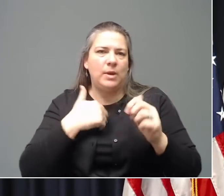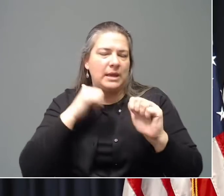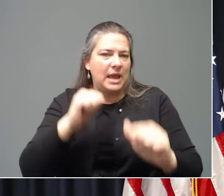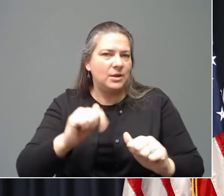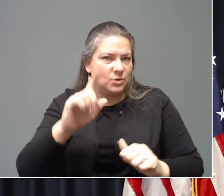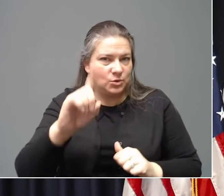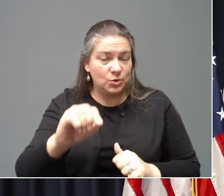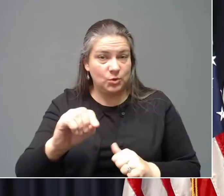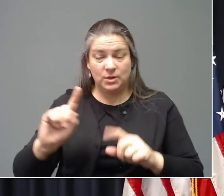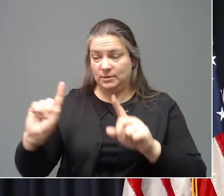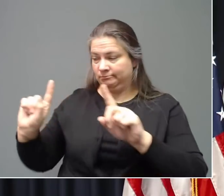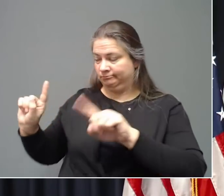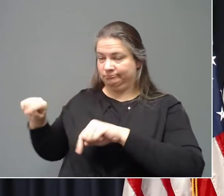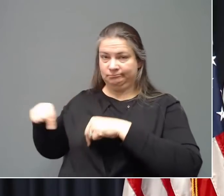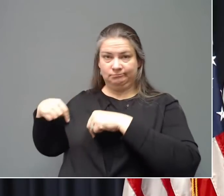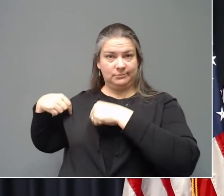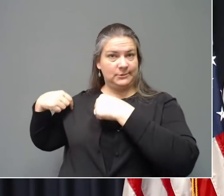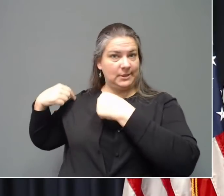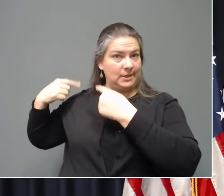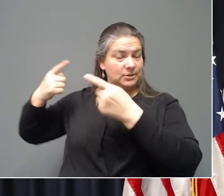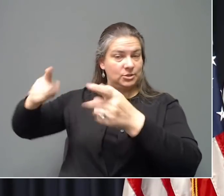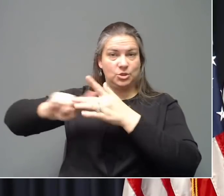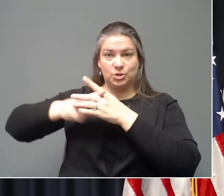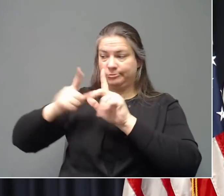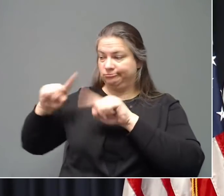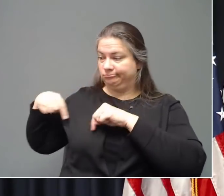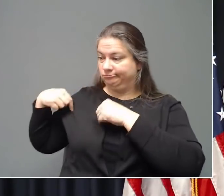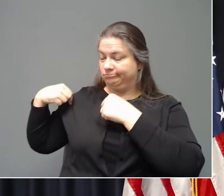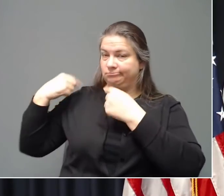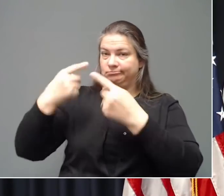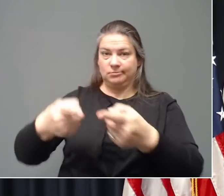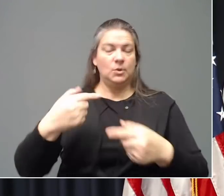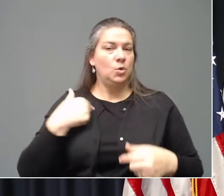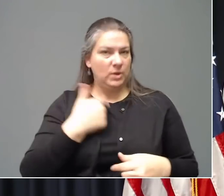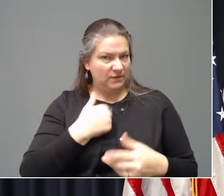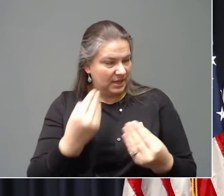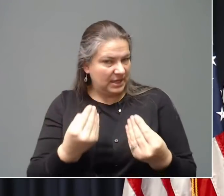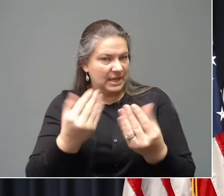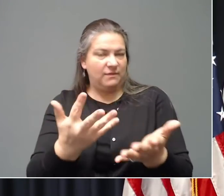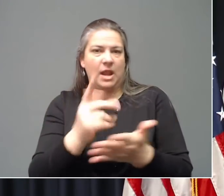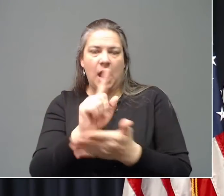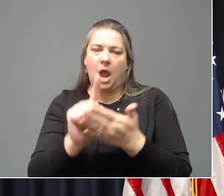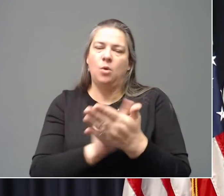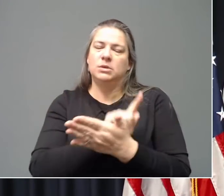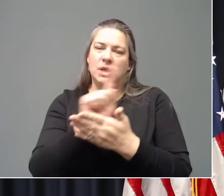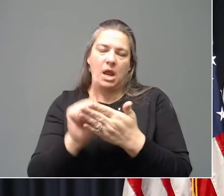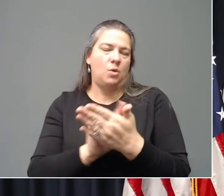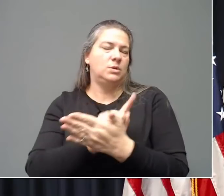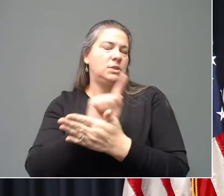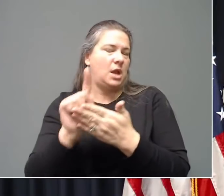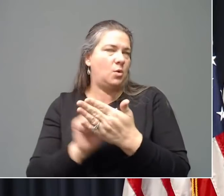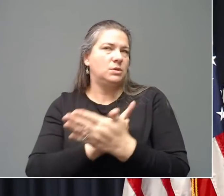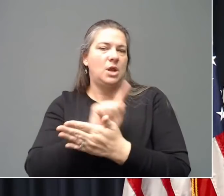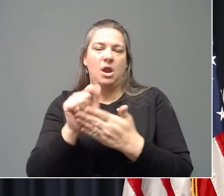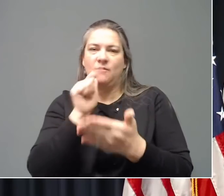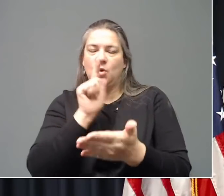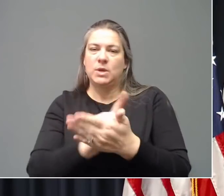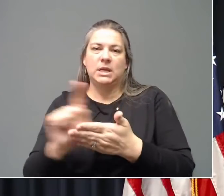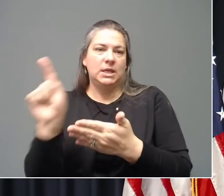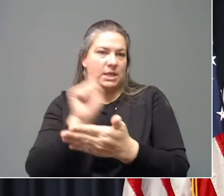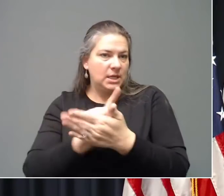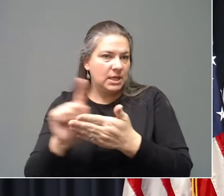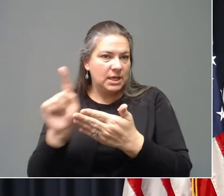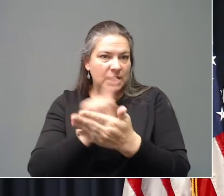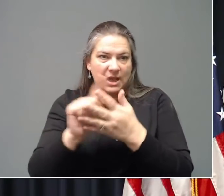beginning of this virus, we have provided hours and hours and hours every week of information, the